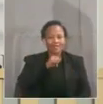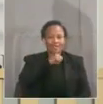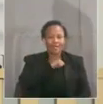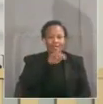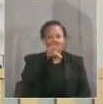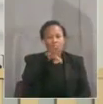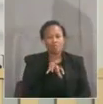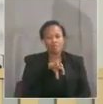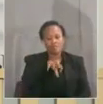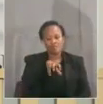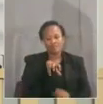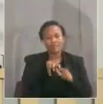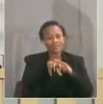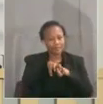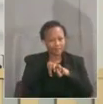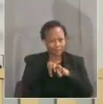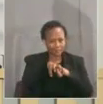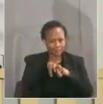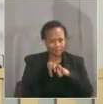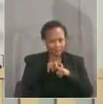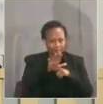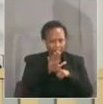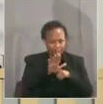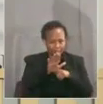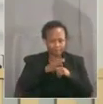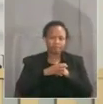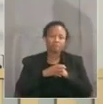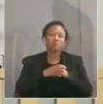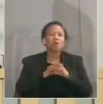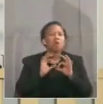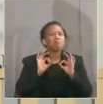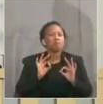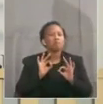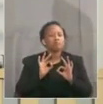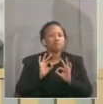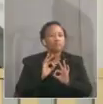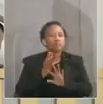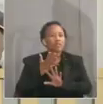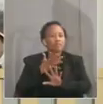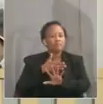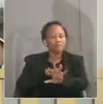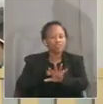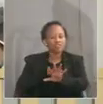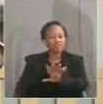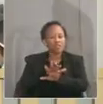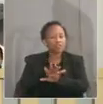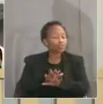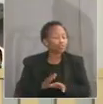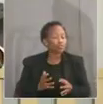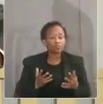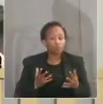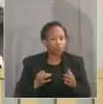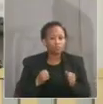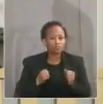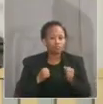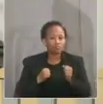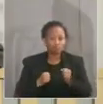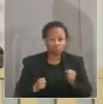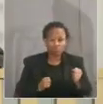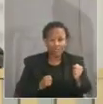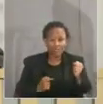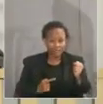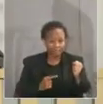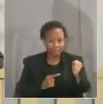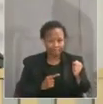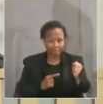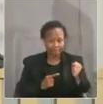KwaZulu-Natal. Now, for the proper implementation of the strategy,